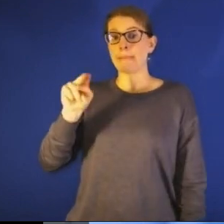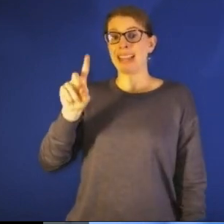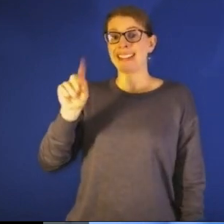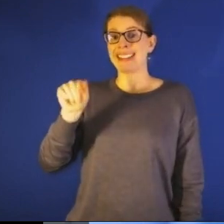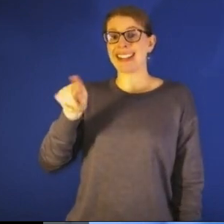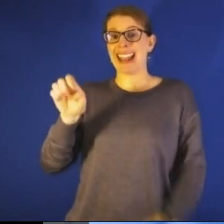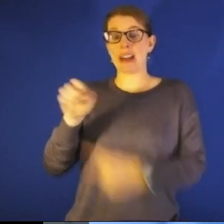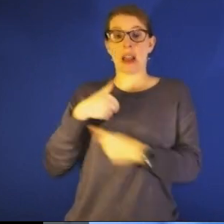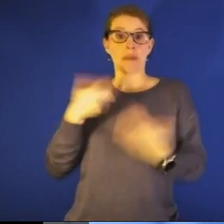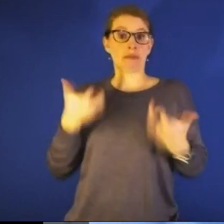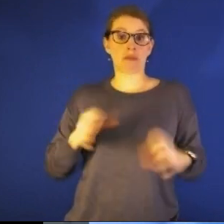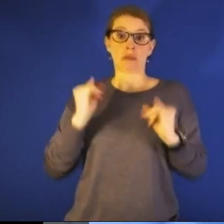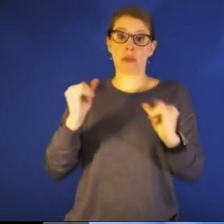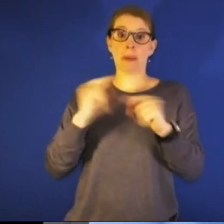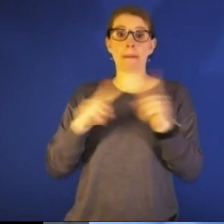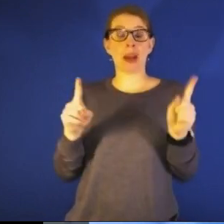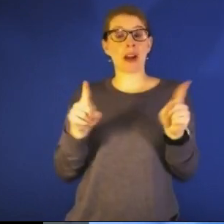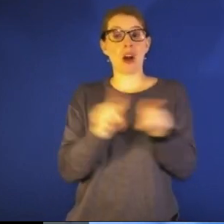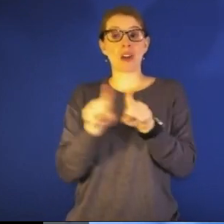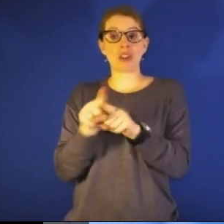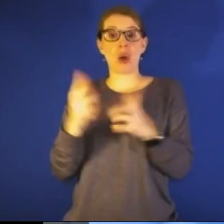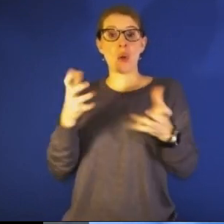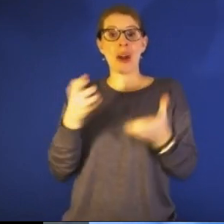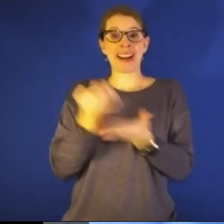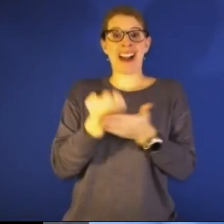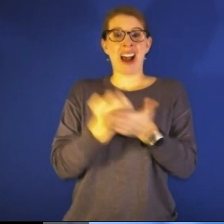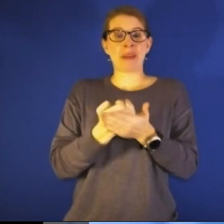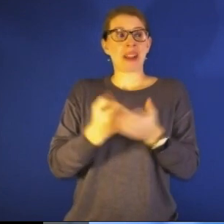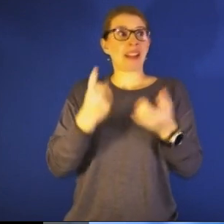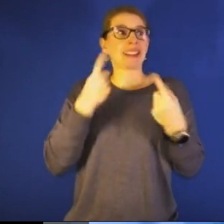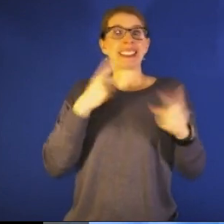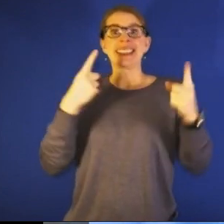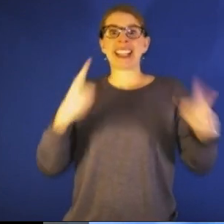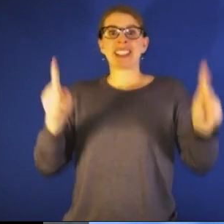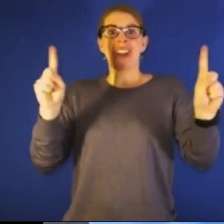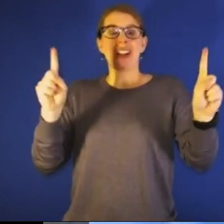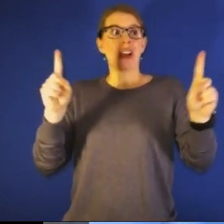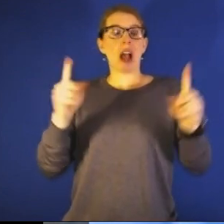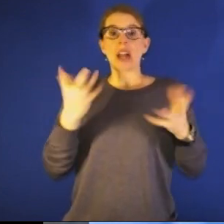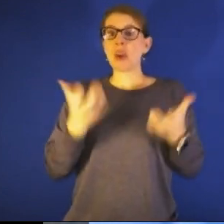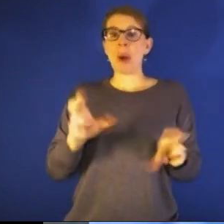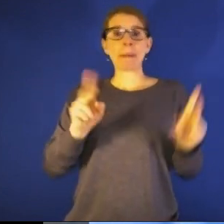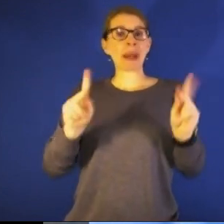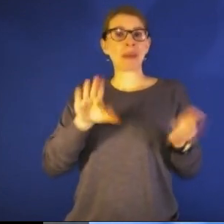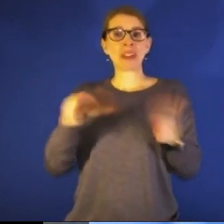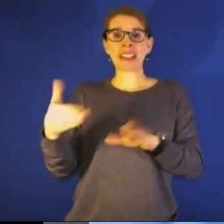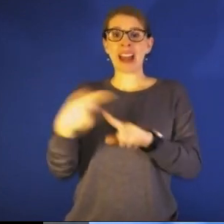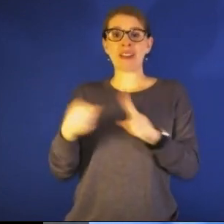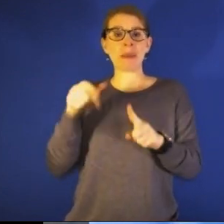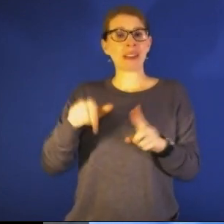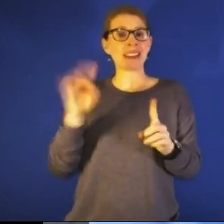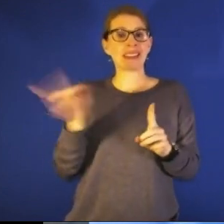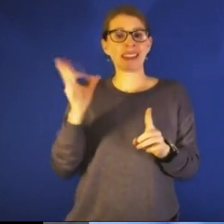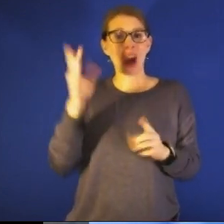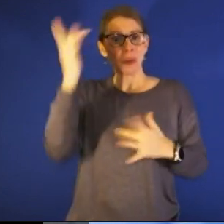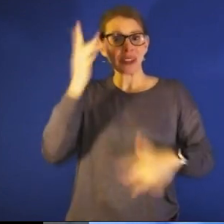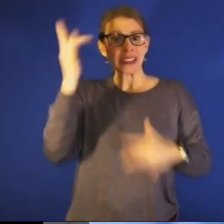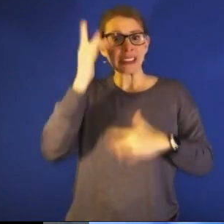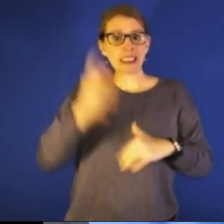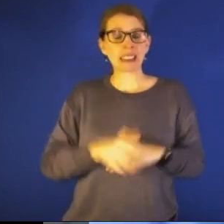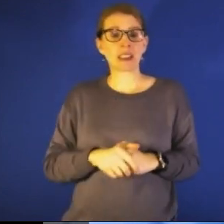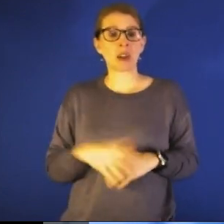also want to be able to have a thriving economy, and I want people not to die from this terrible disease. So